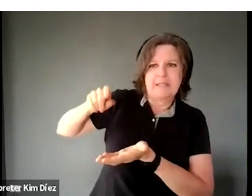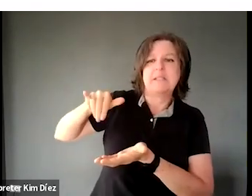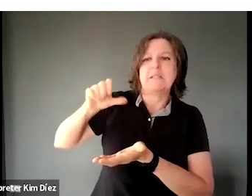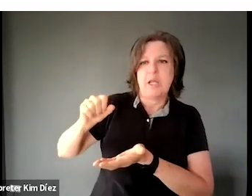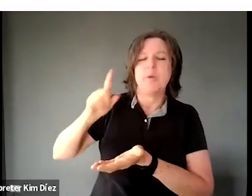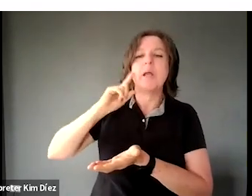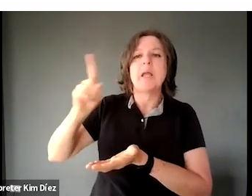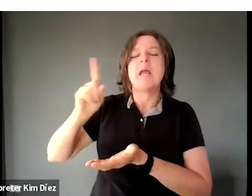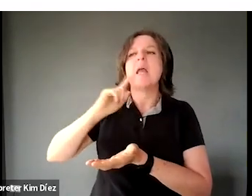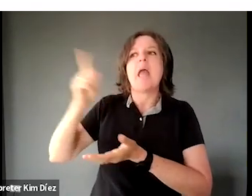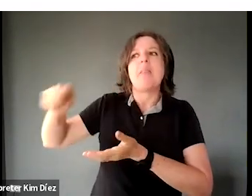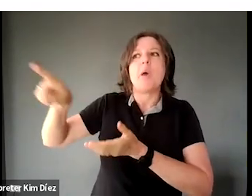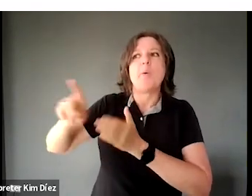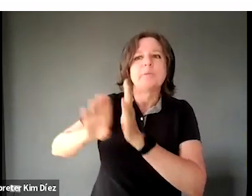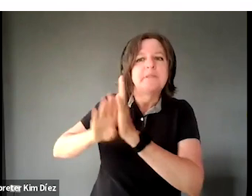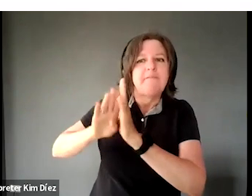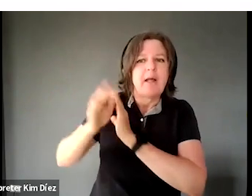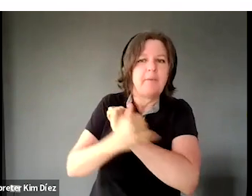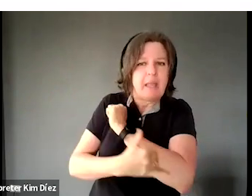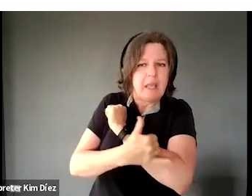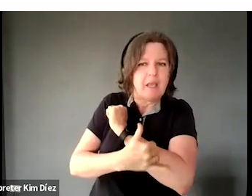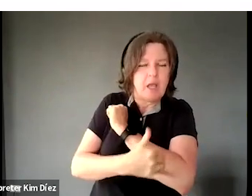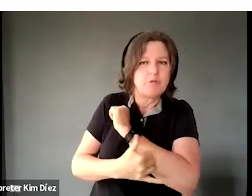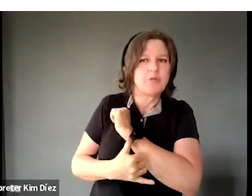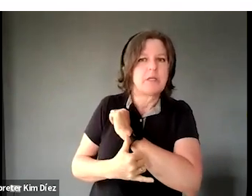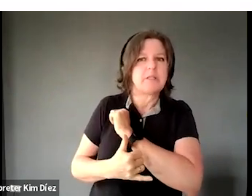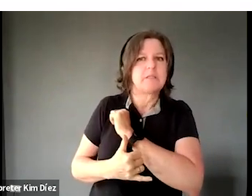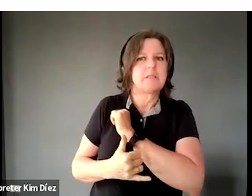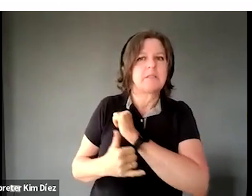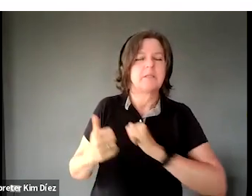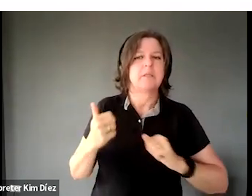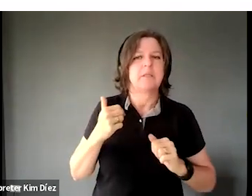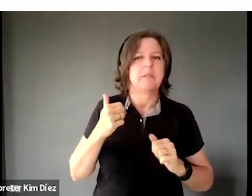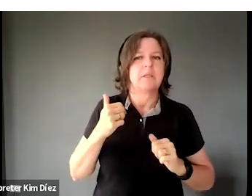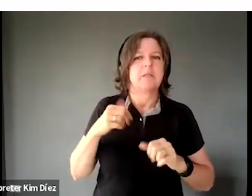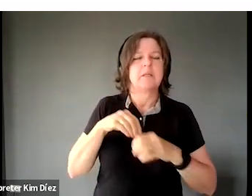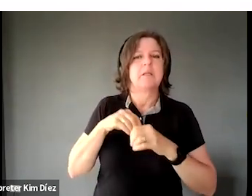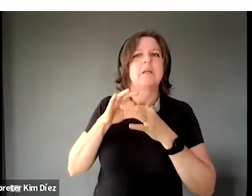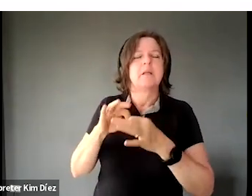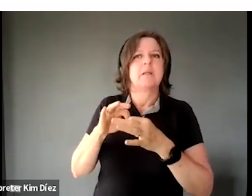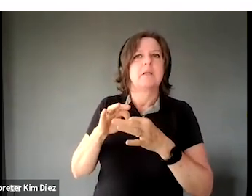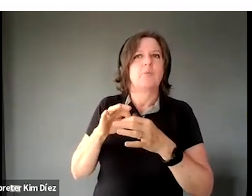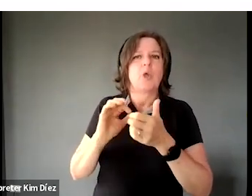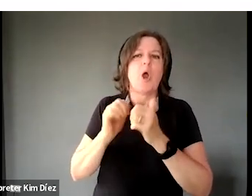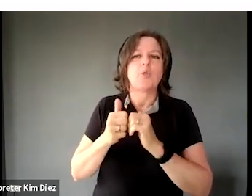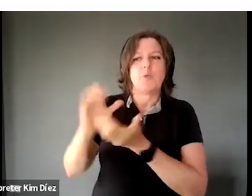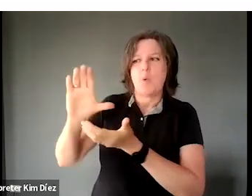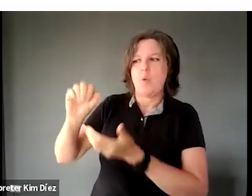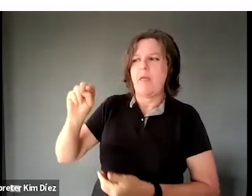ask, how necessary are this research in emerging markets and